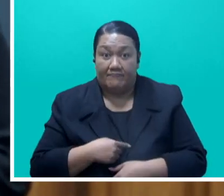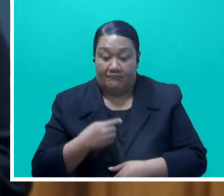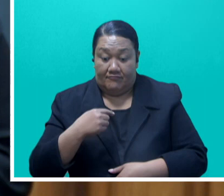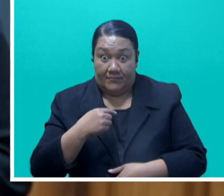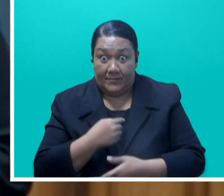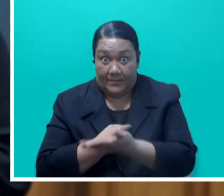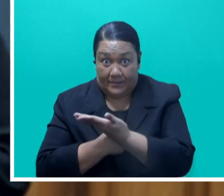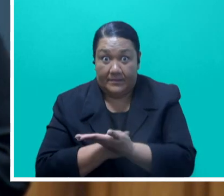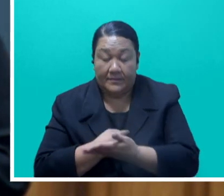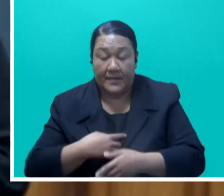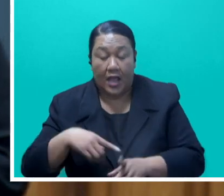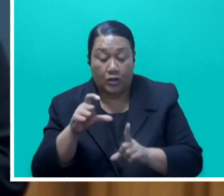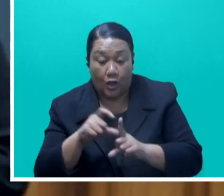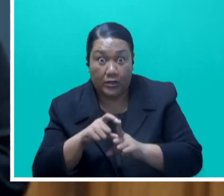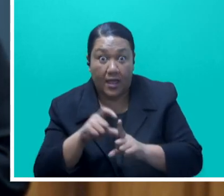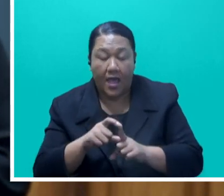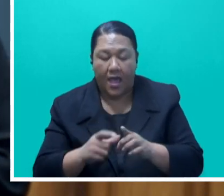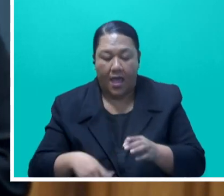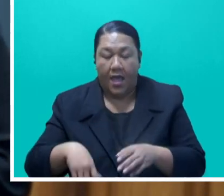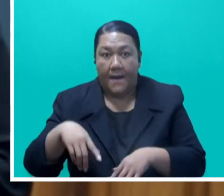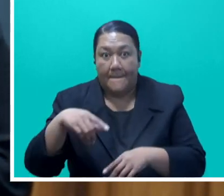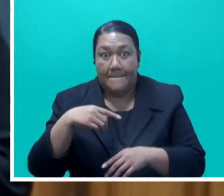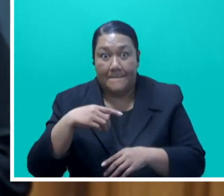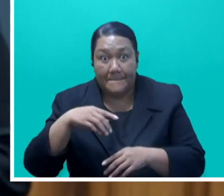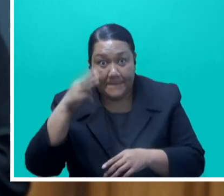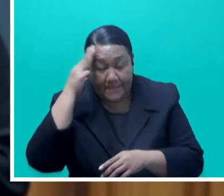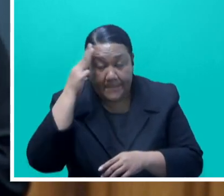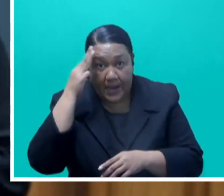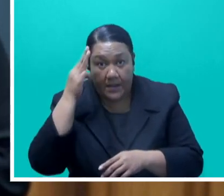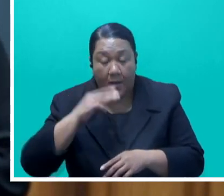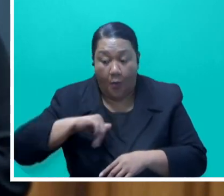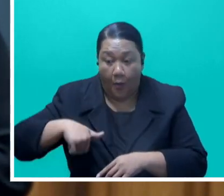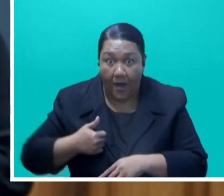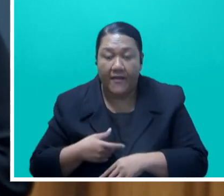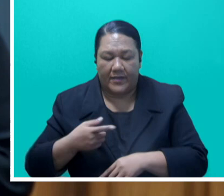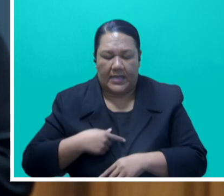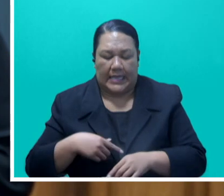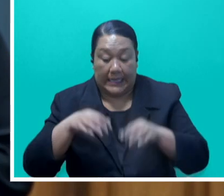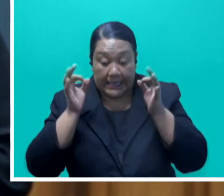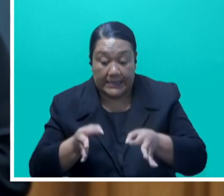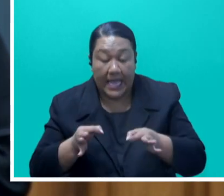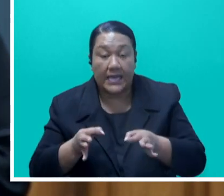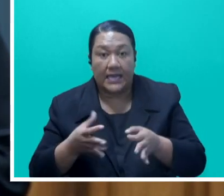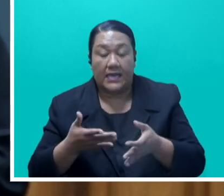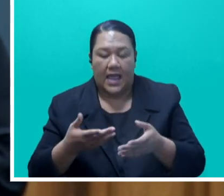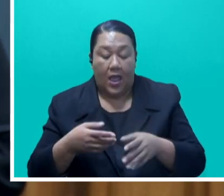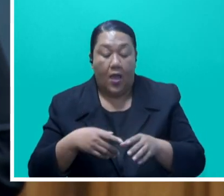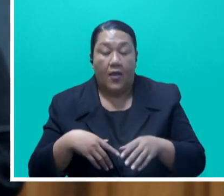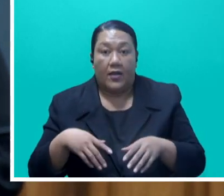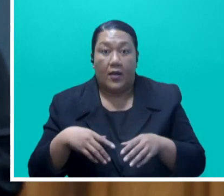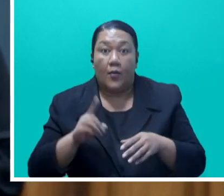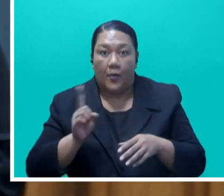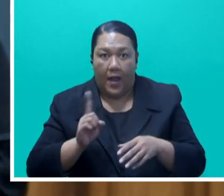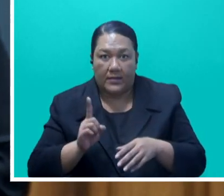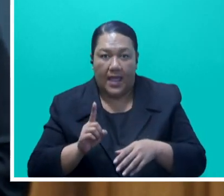mother from Nambalambala Saivo in Ra decided that it was high time that the voices of her people had to be